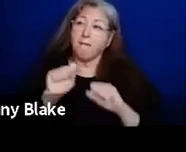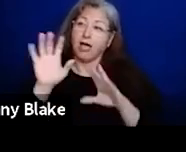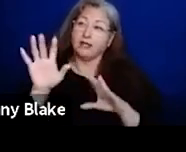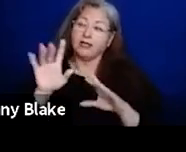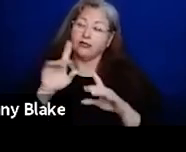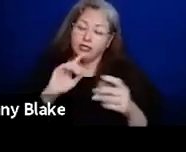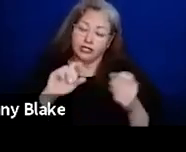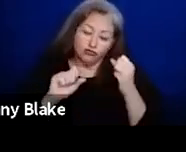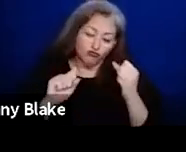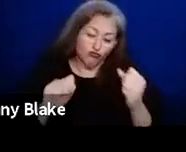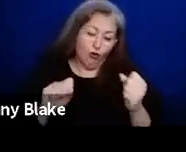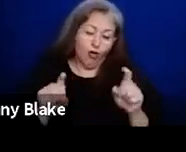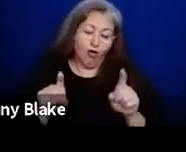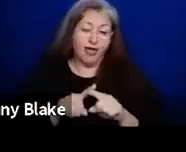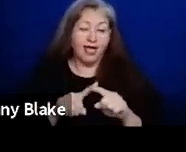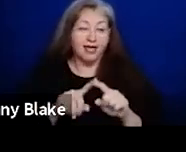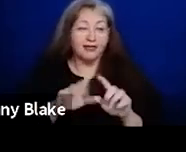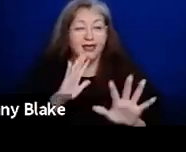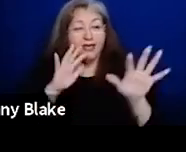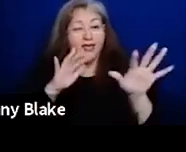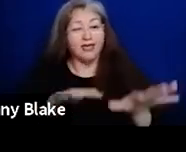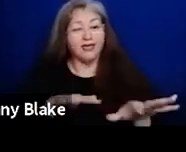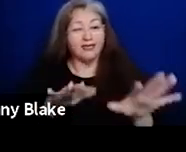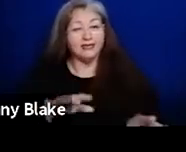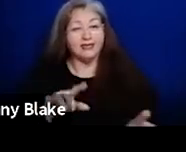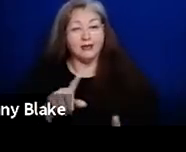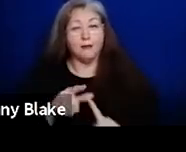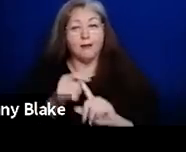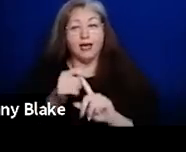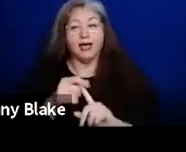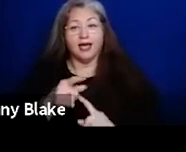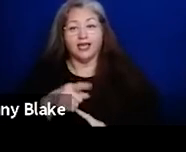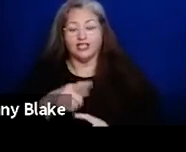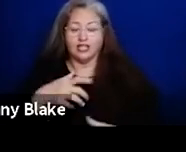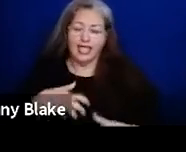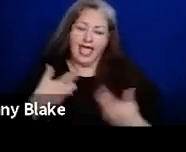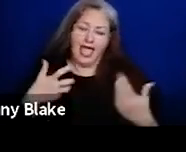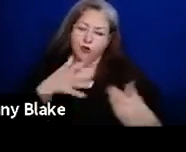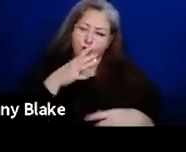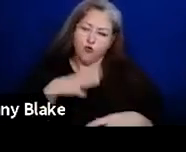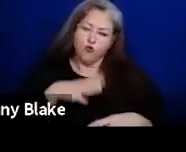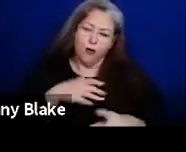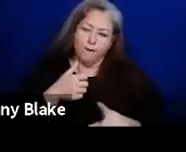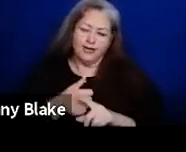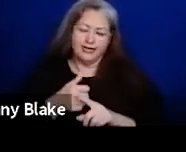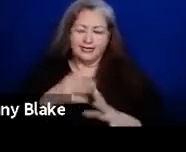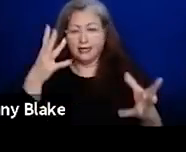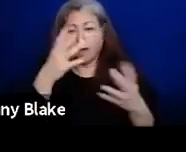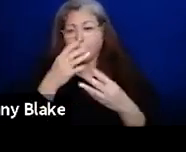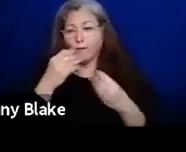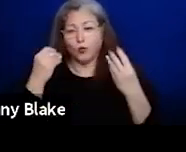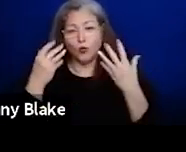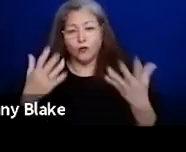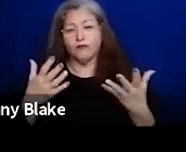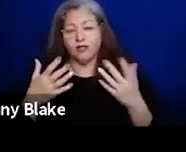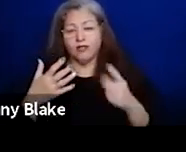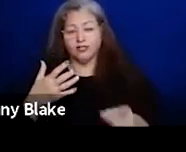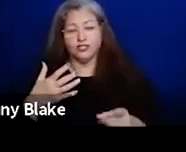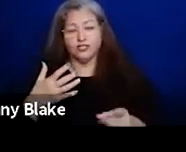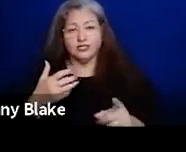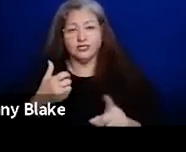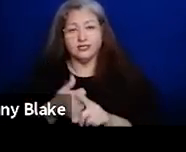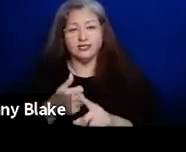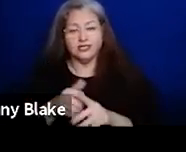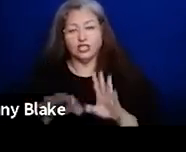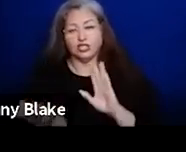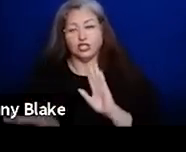strong as the sea. Besides, an angry woman is a beauty. She's a chosen